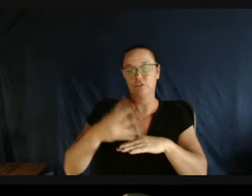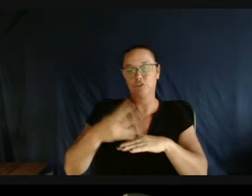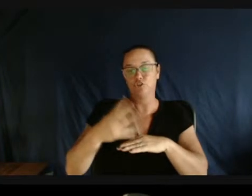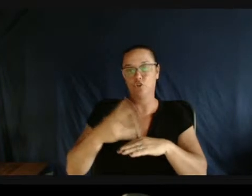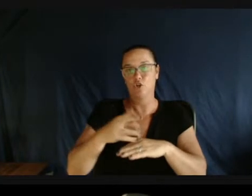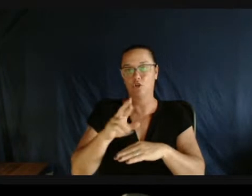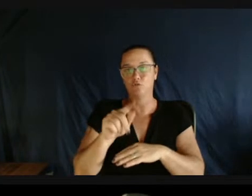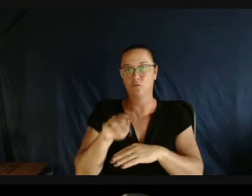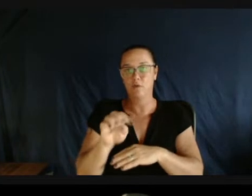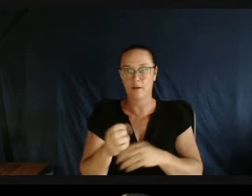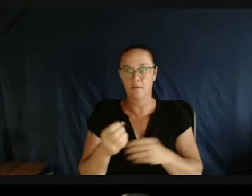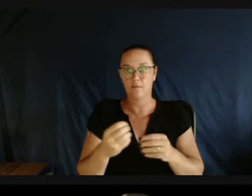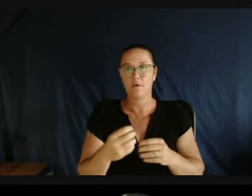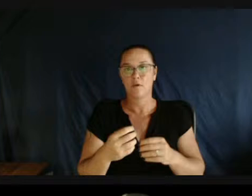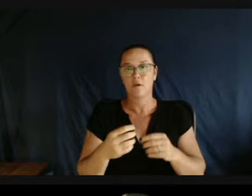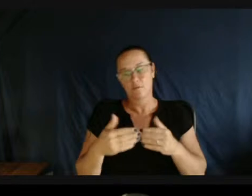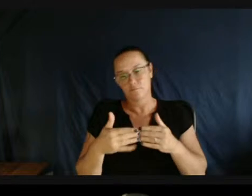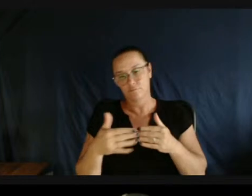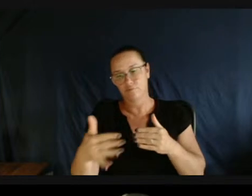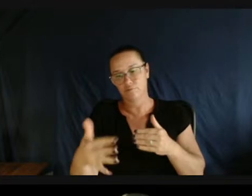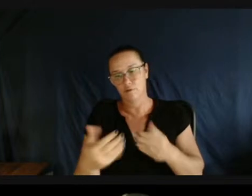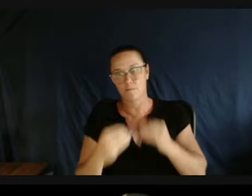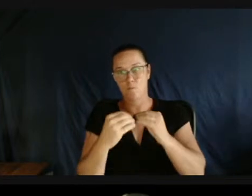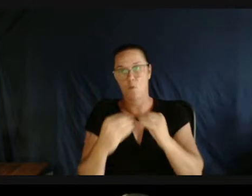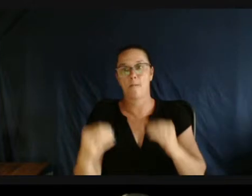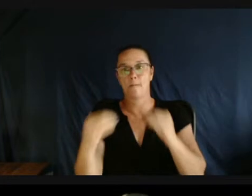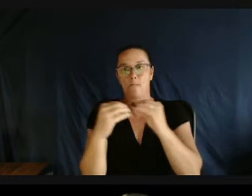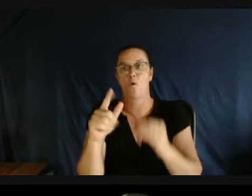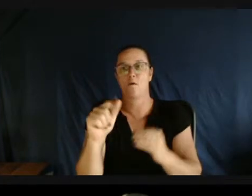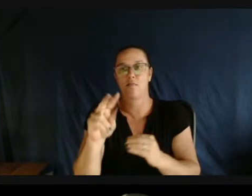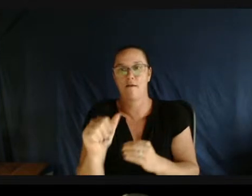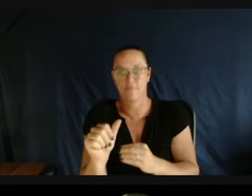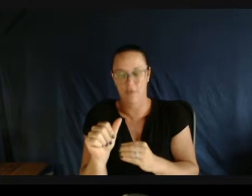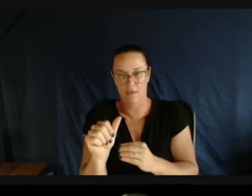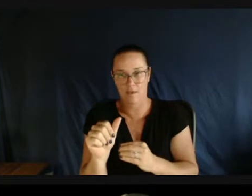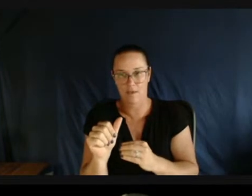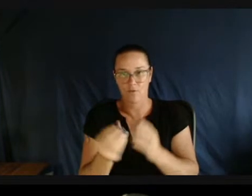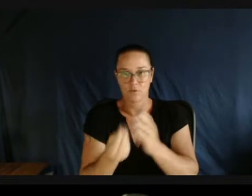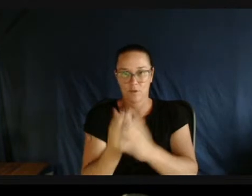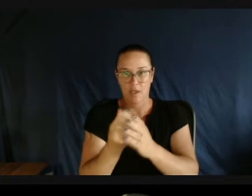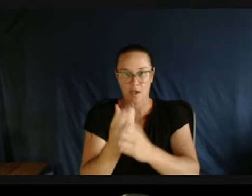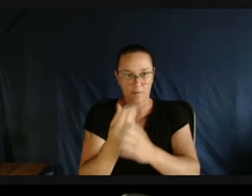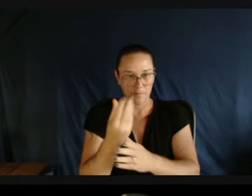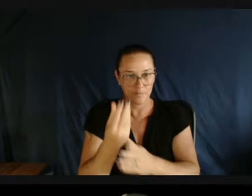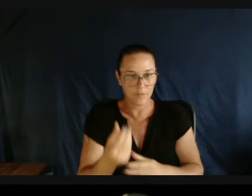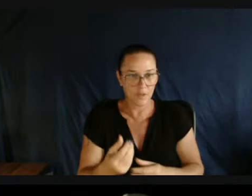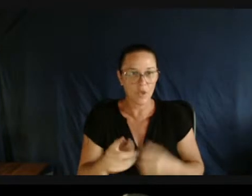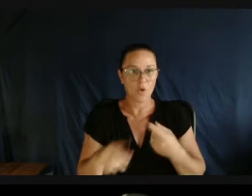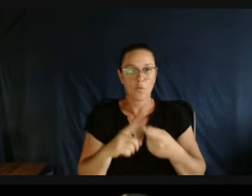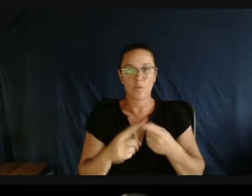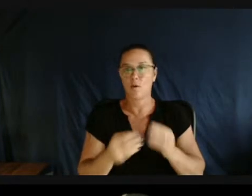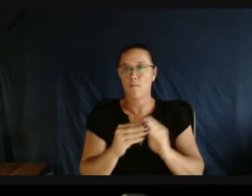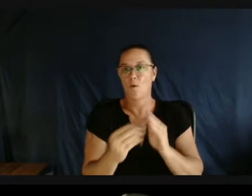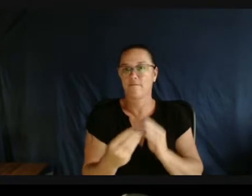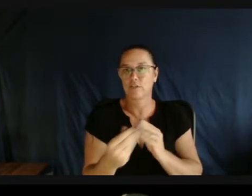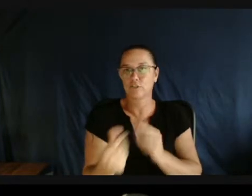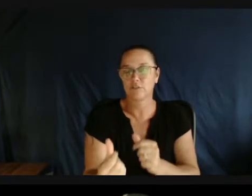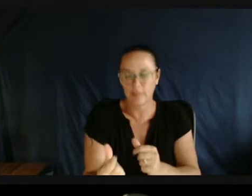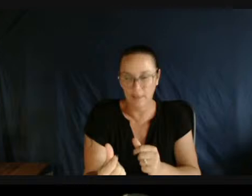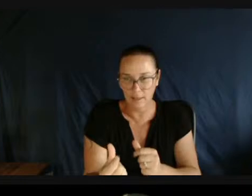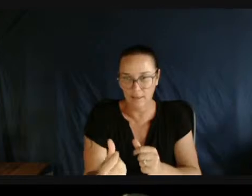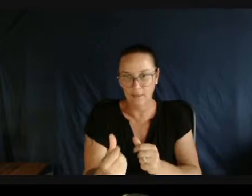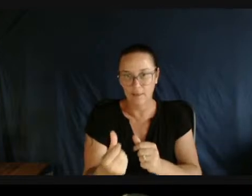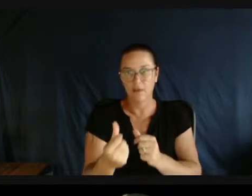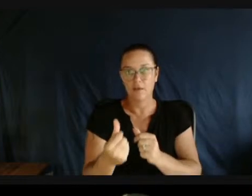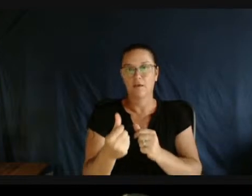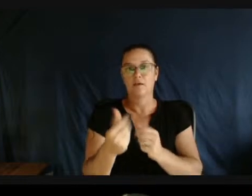time, more and more lava was coming out at a time as well as the fountains were essentially more efficiently relieving the